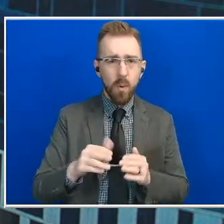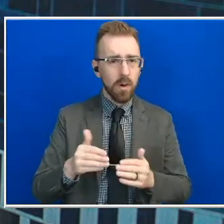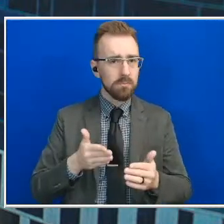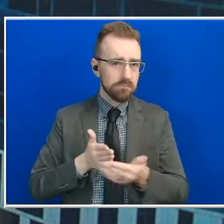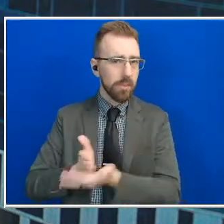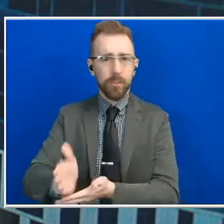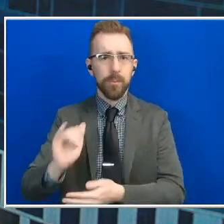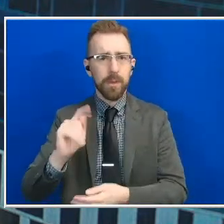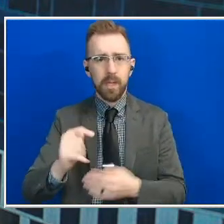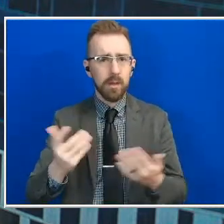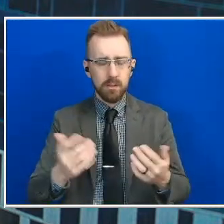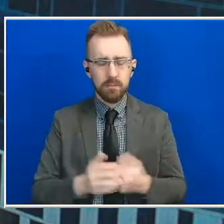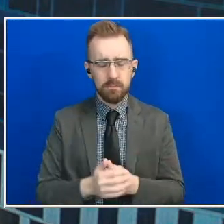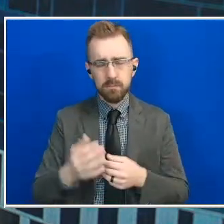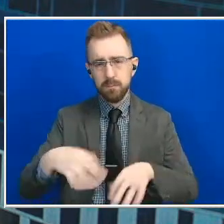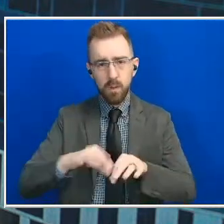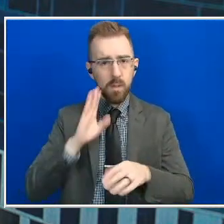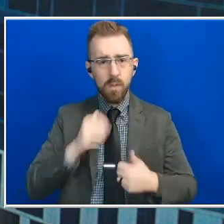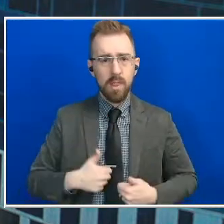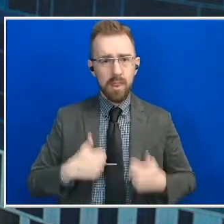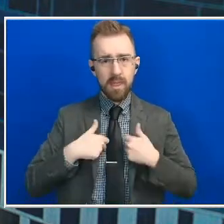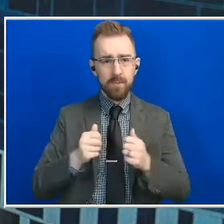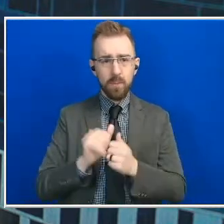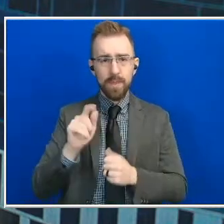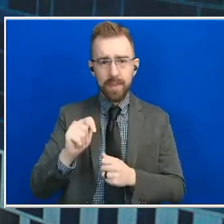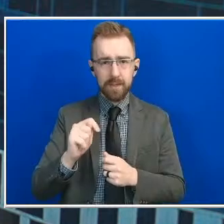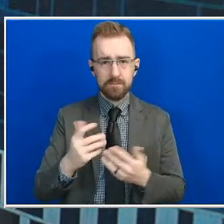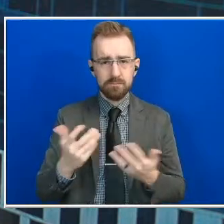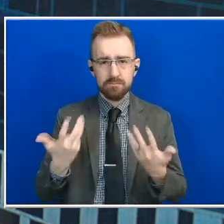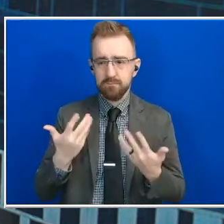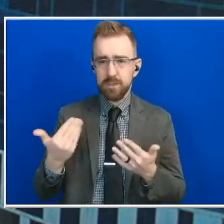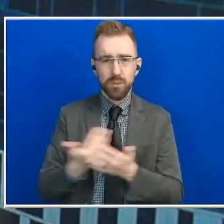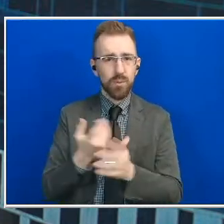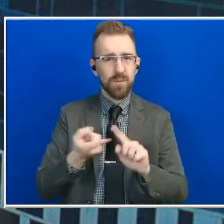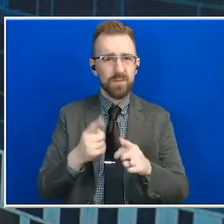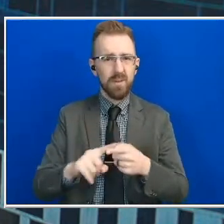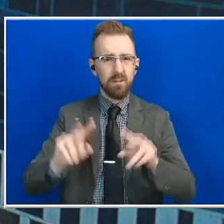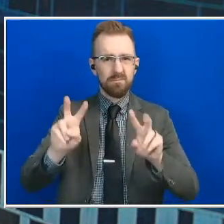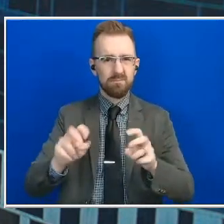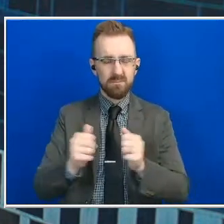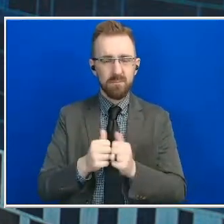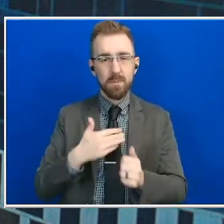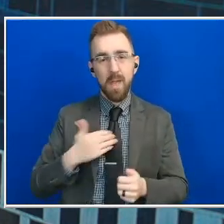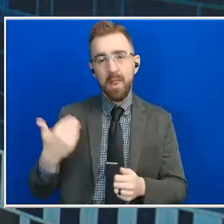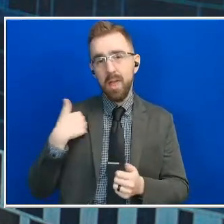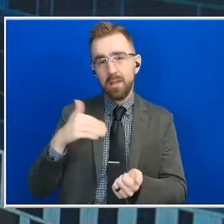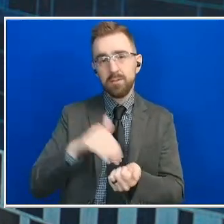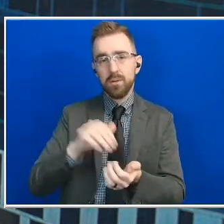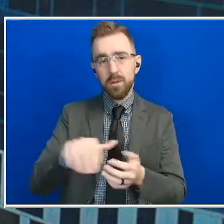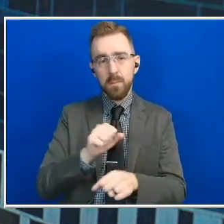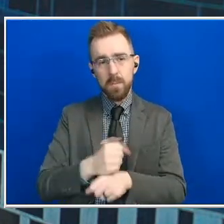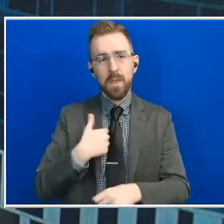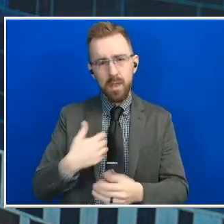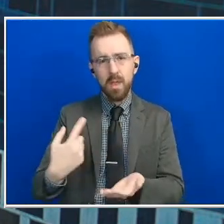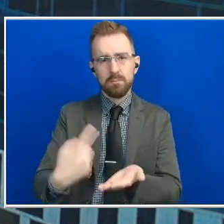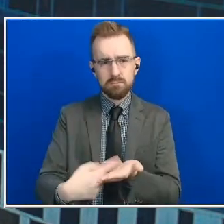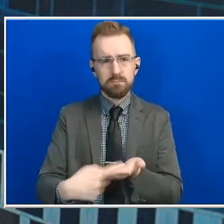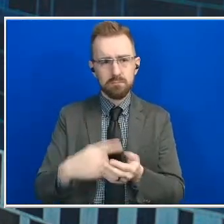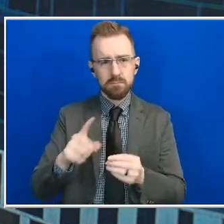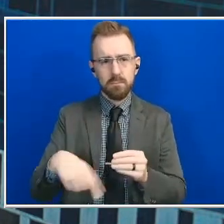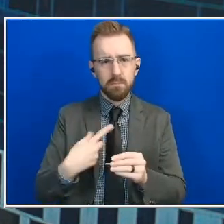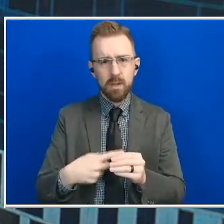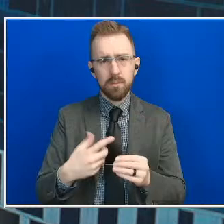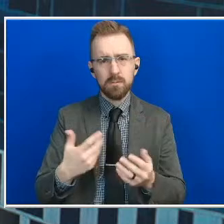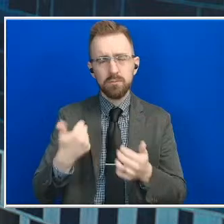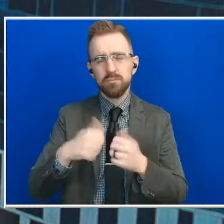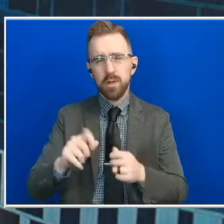as they're going to live with it just hanging out, and it's just kind of a new friend. So with my last doctor's appointment, I kind of talked about trying to not